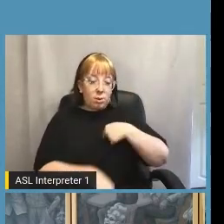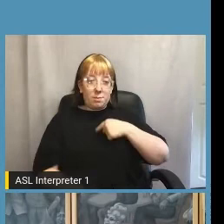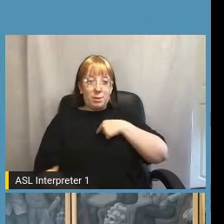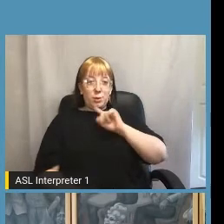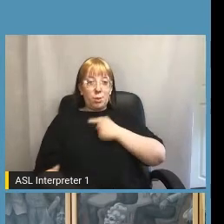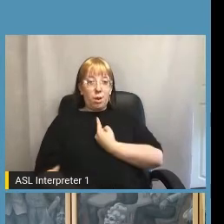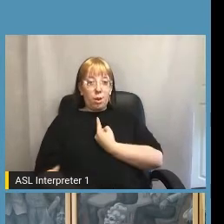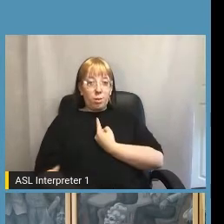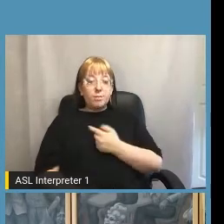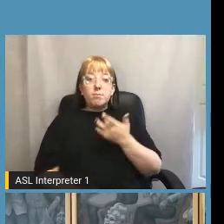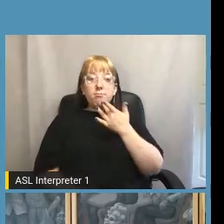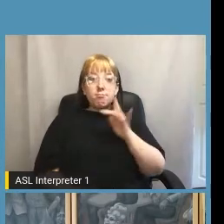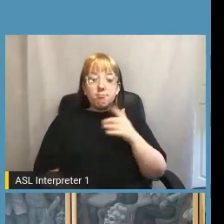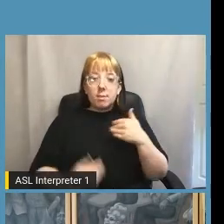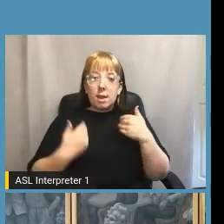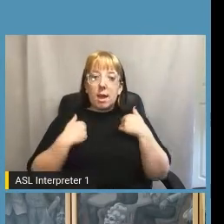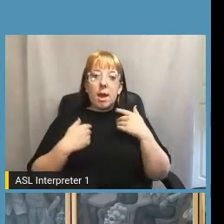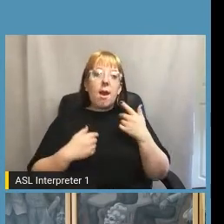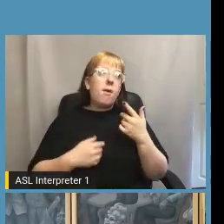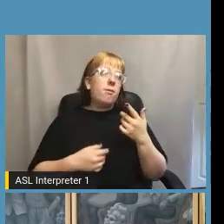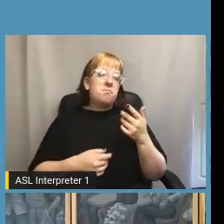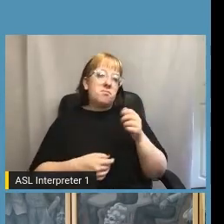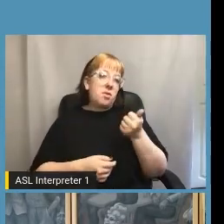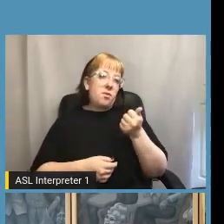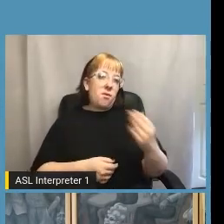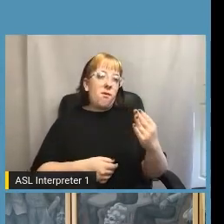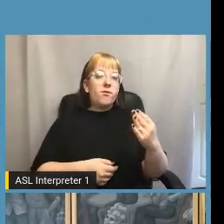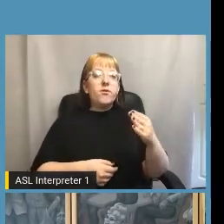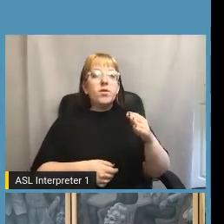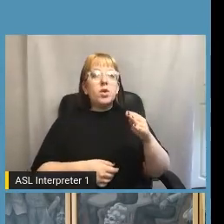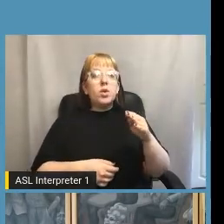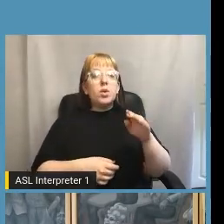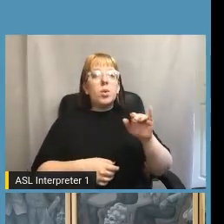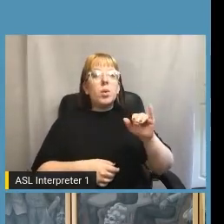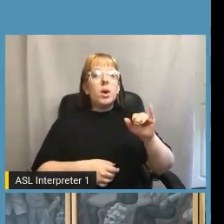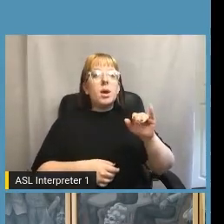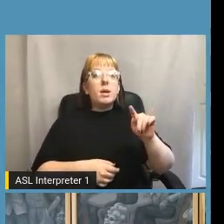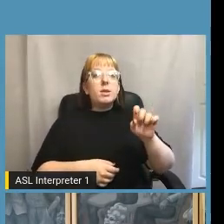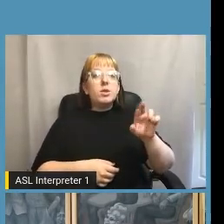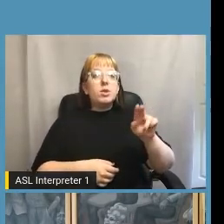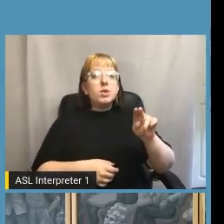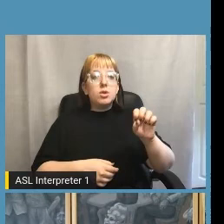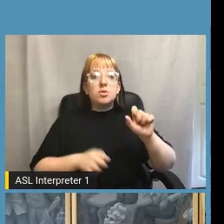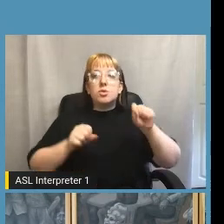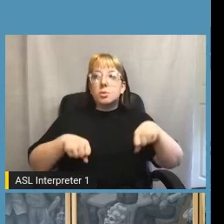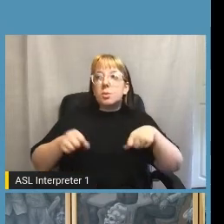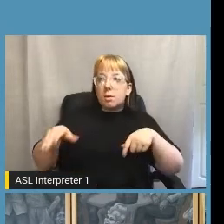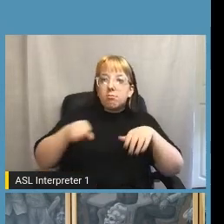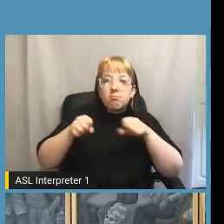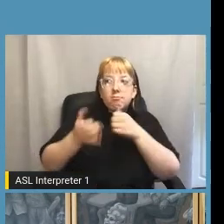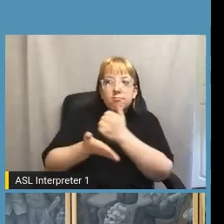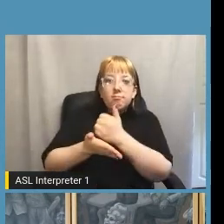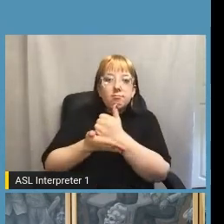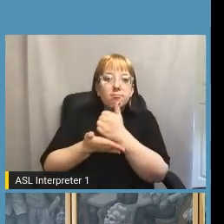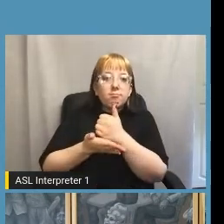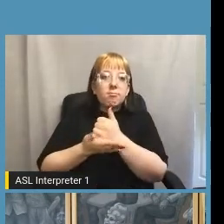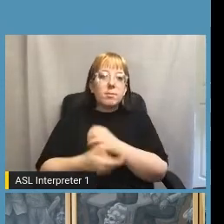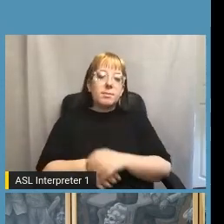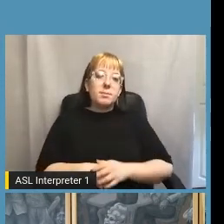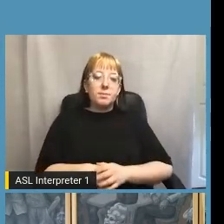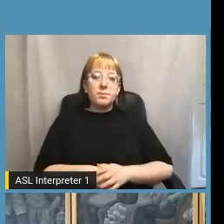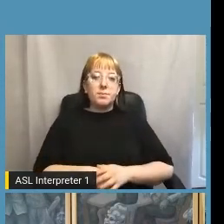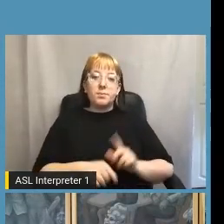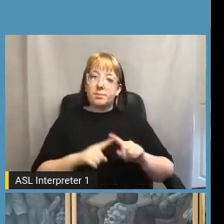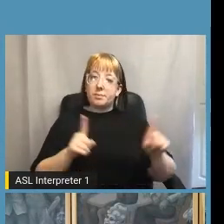to have a handful of interns that have worked on it over the years, and a handful of other staff members who have taken on a segment here and there.